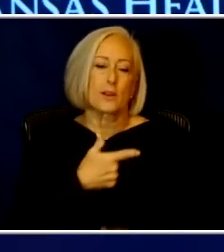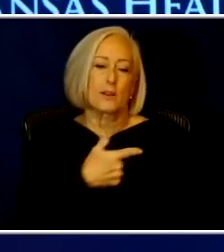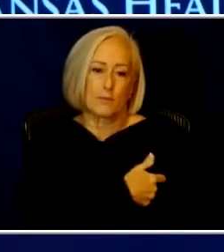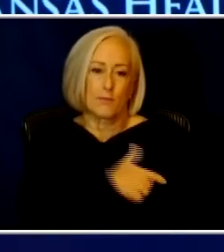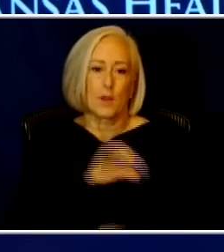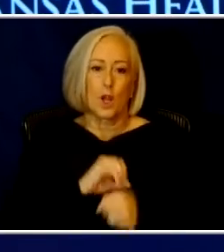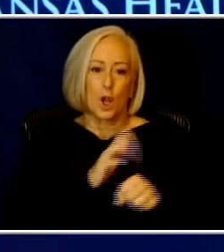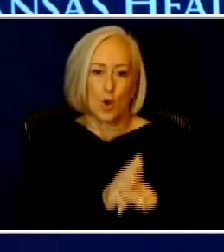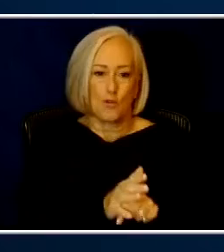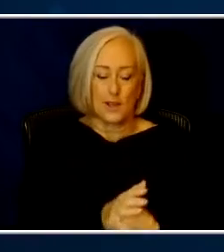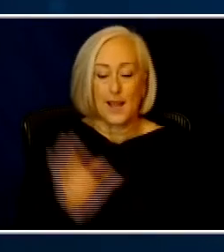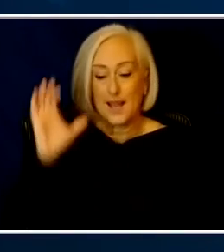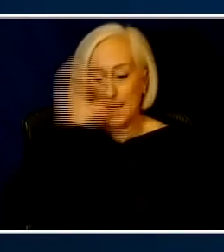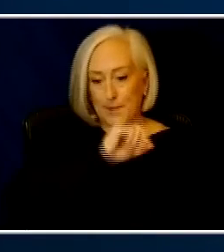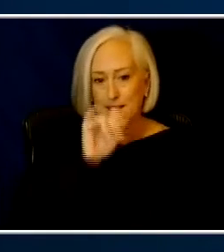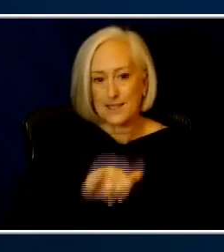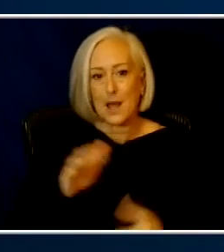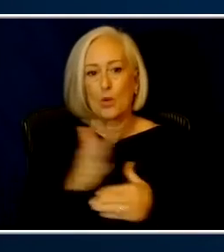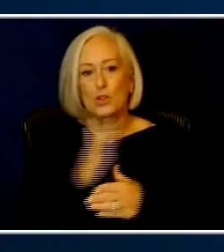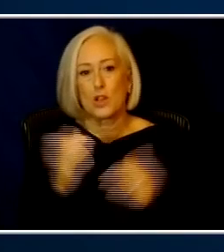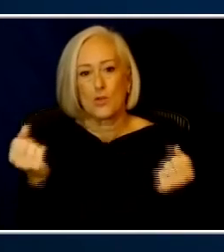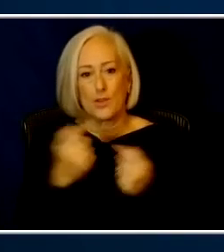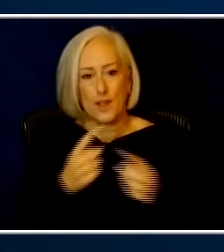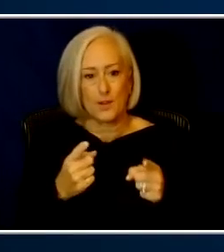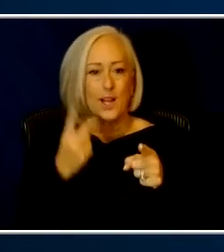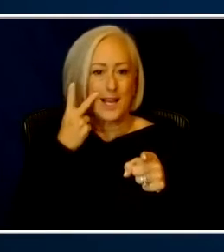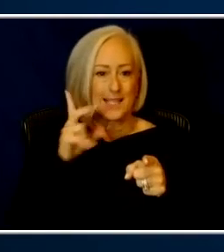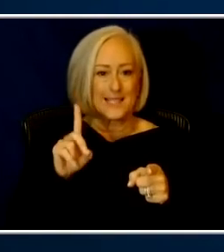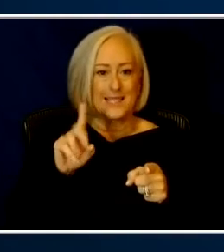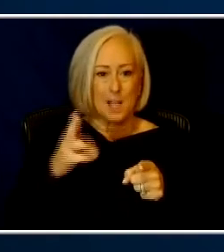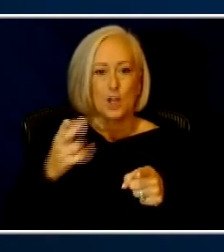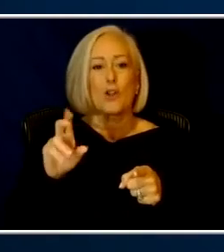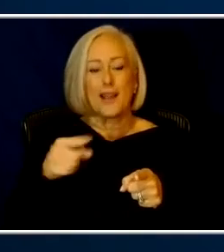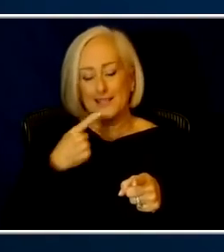by everyone. I see Dr. Hays, you're shaking your head, yes?